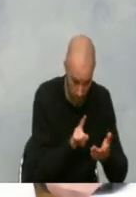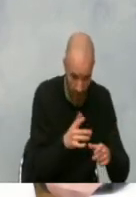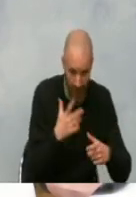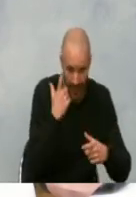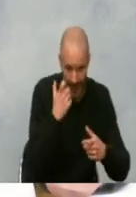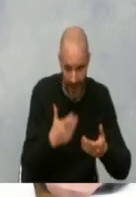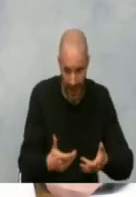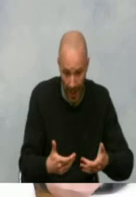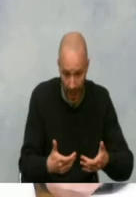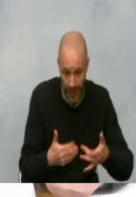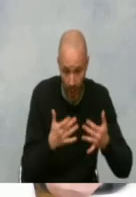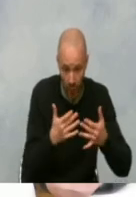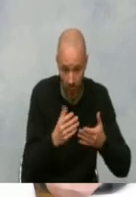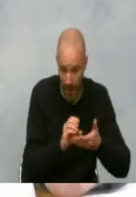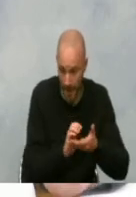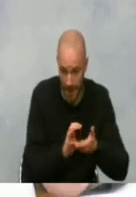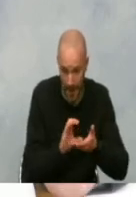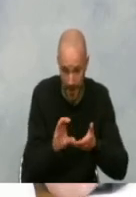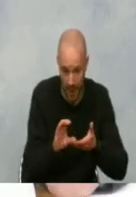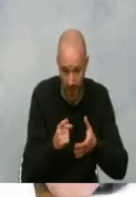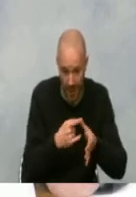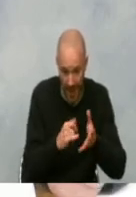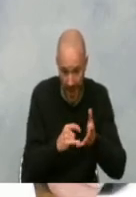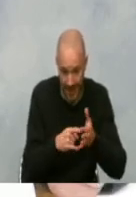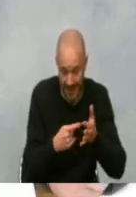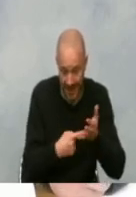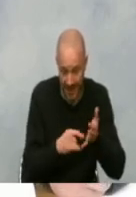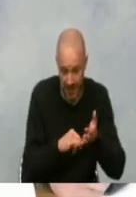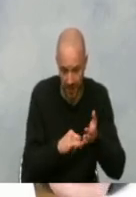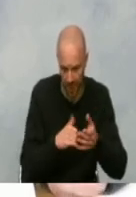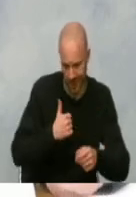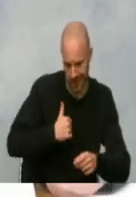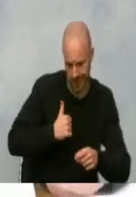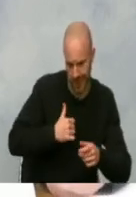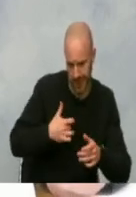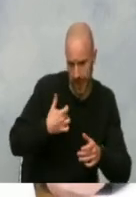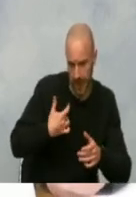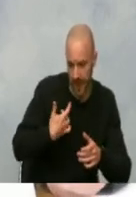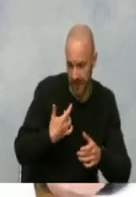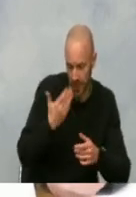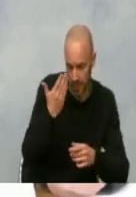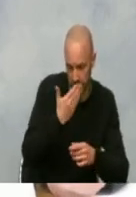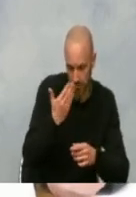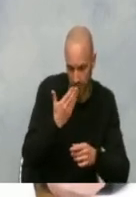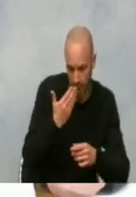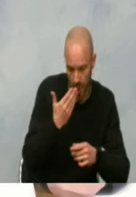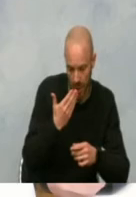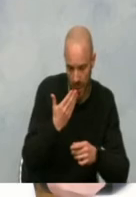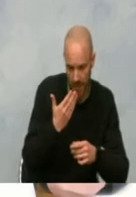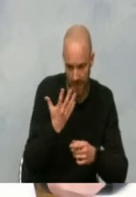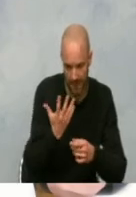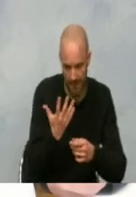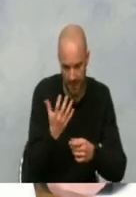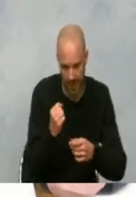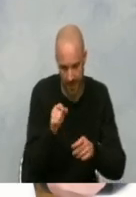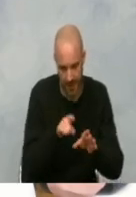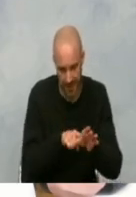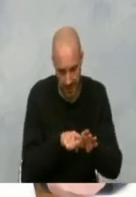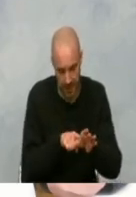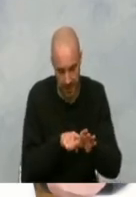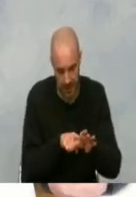the payment for the assets over that expected life of the schools of 50 years instead of the 30 years of the